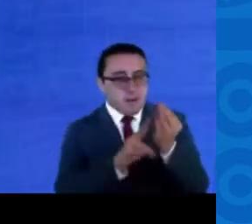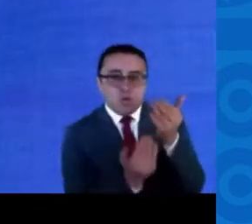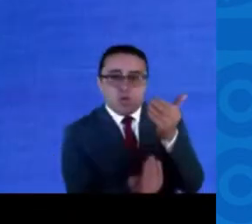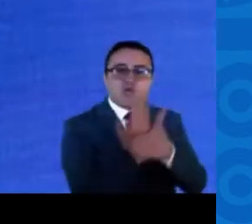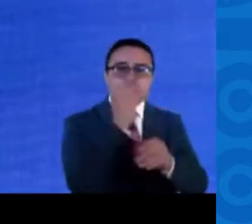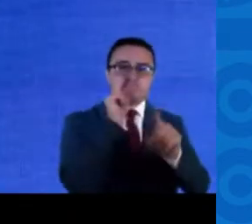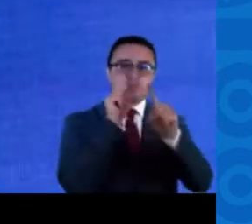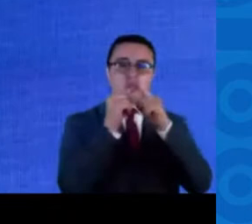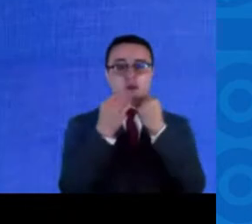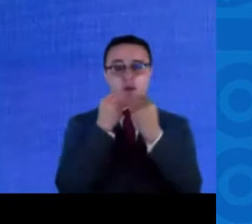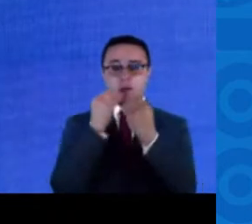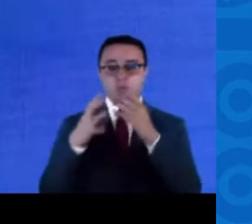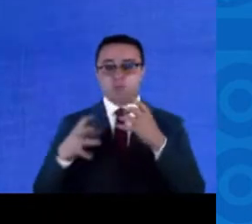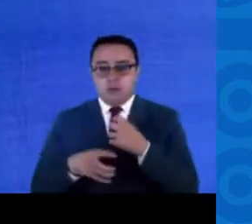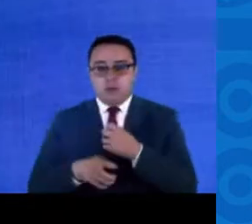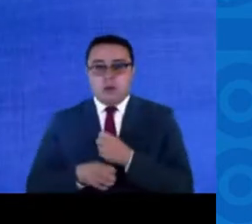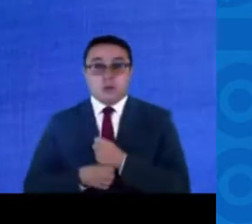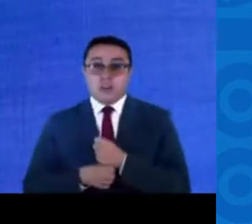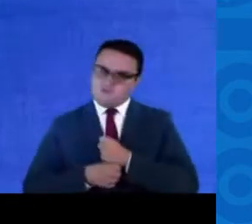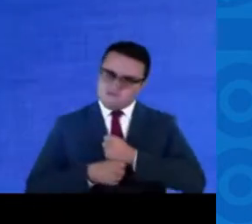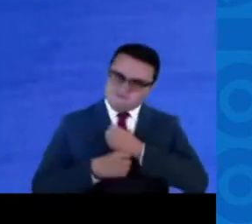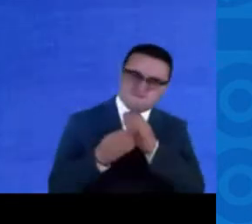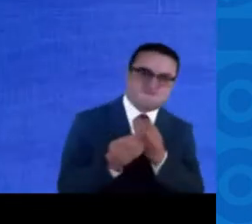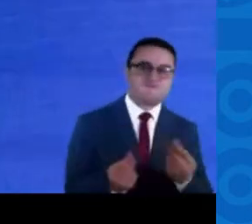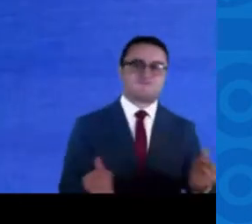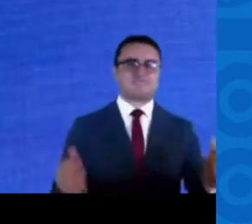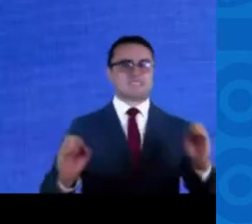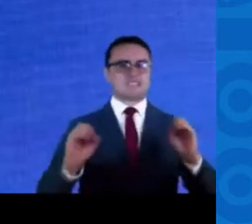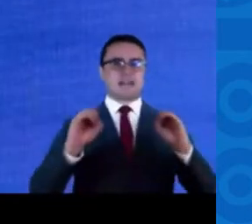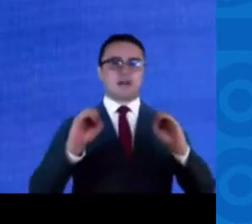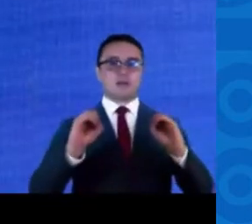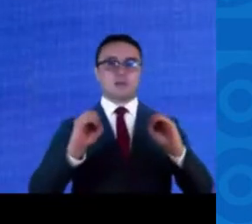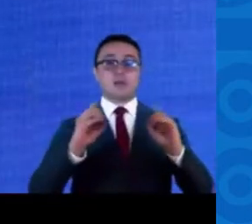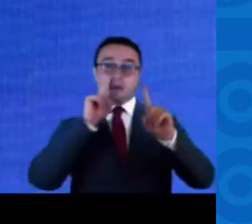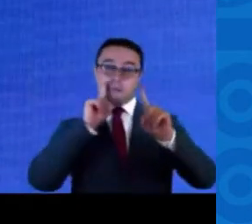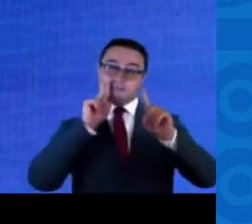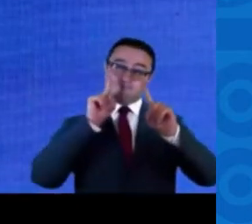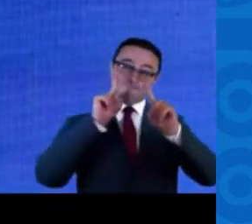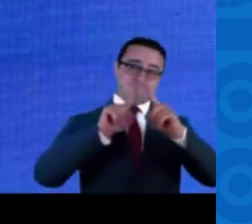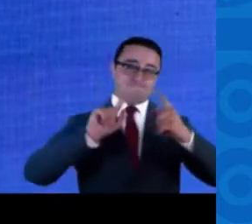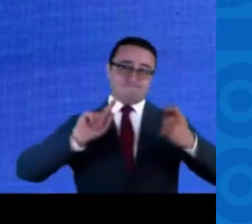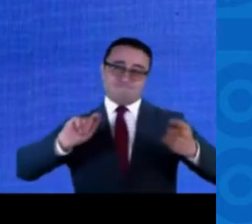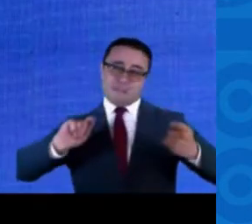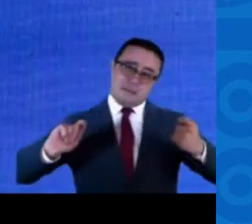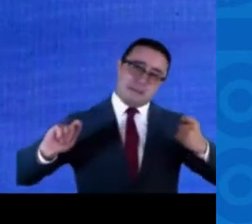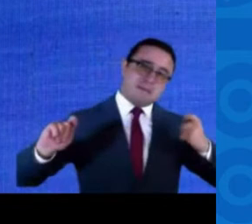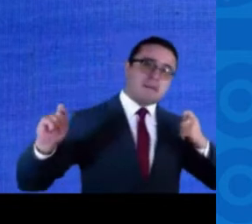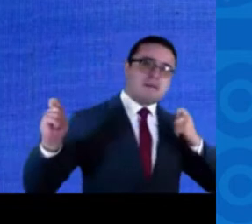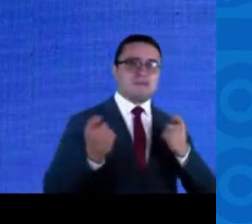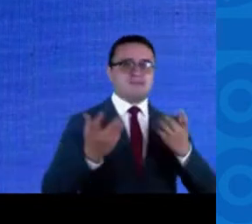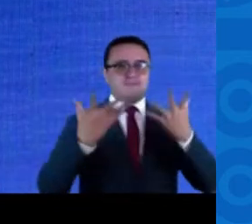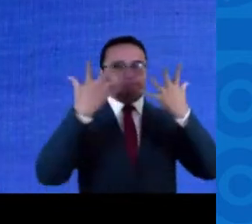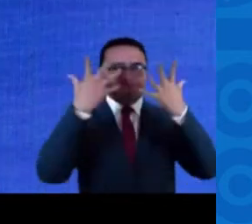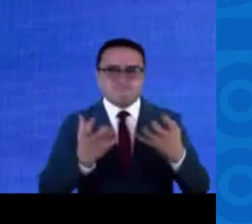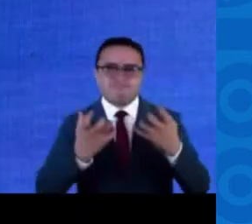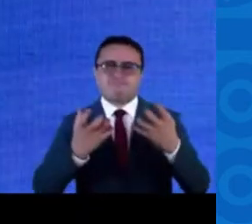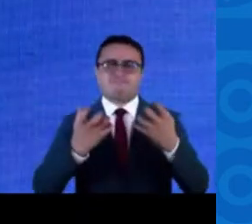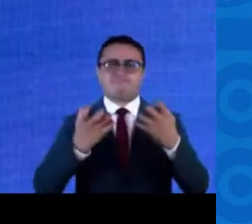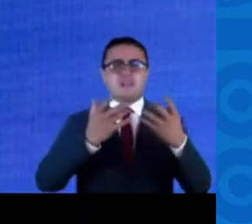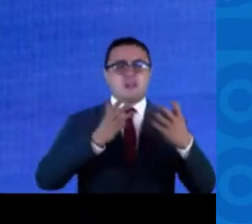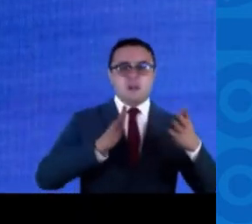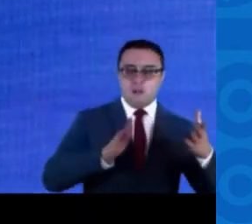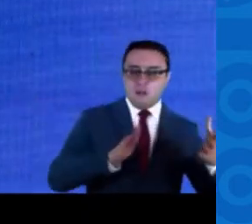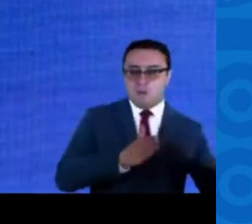combat hunger in our countries, the most important or invaluable tool to make the